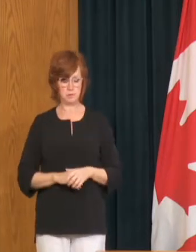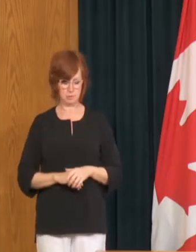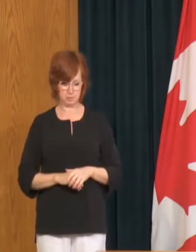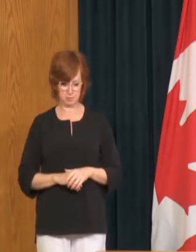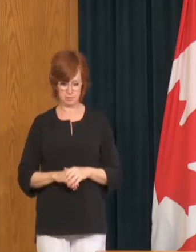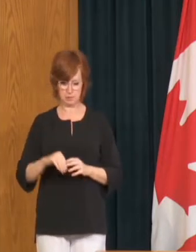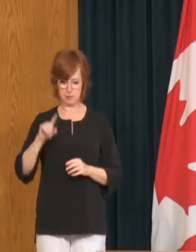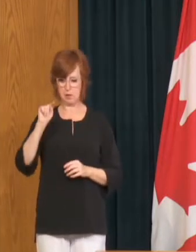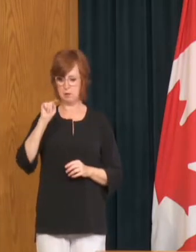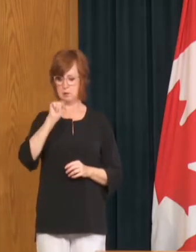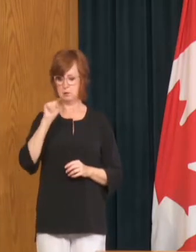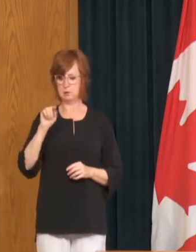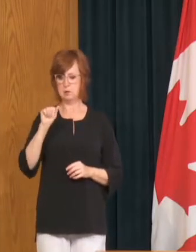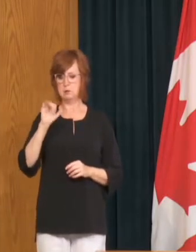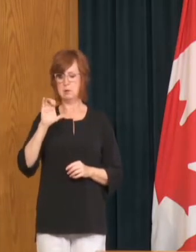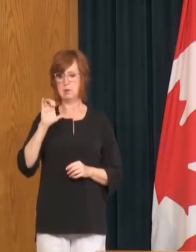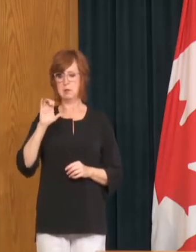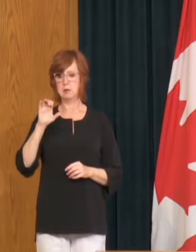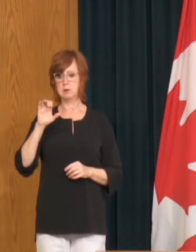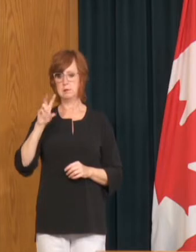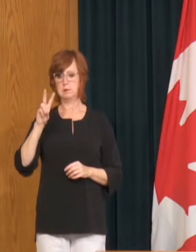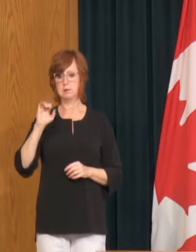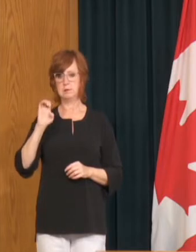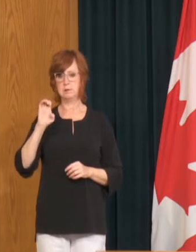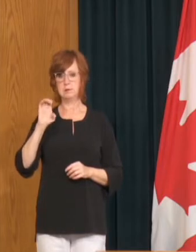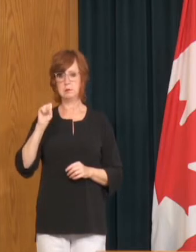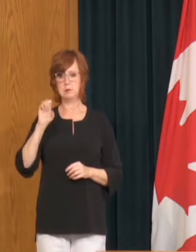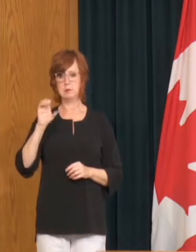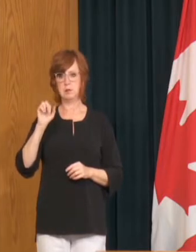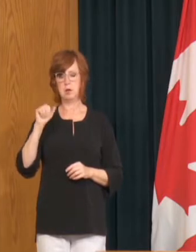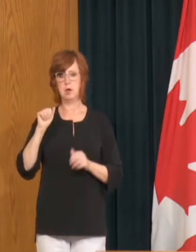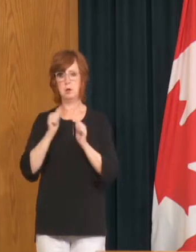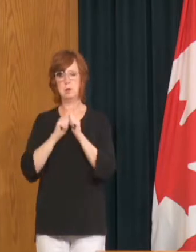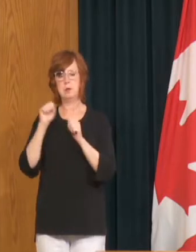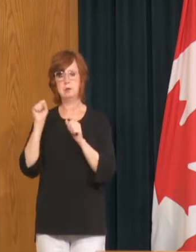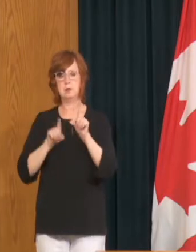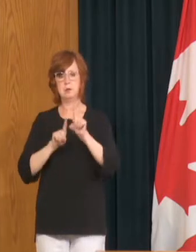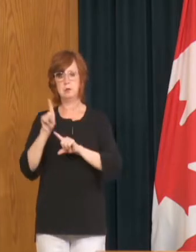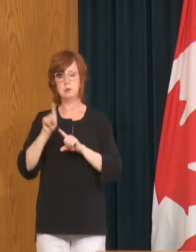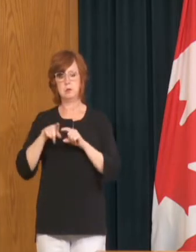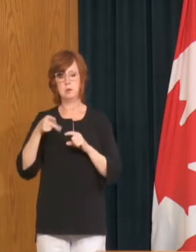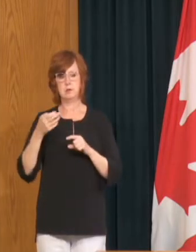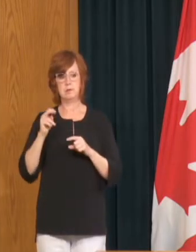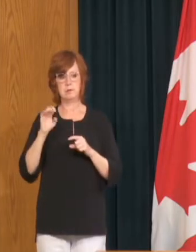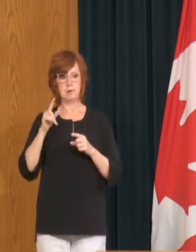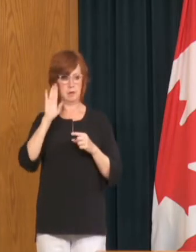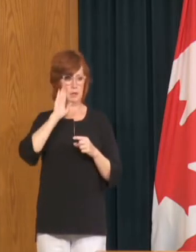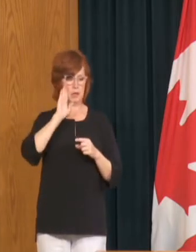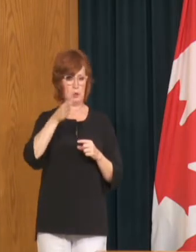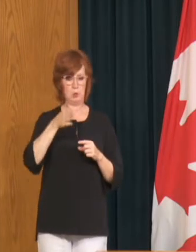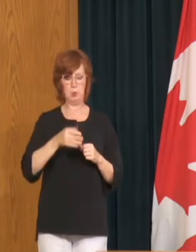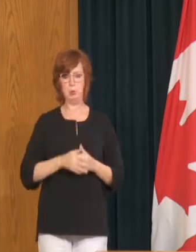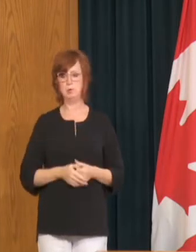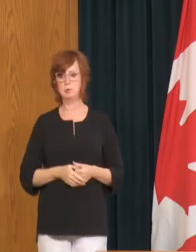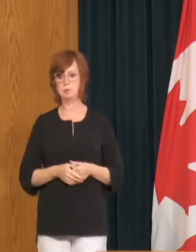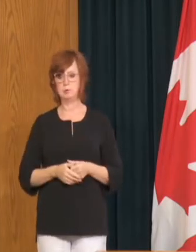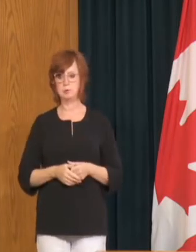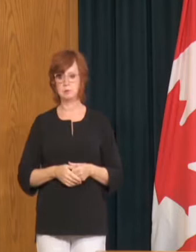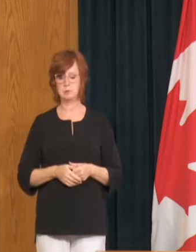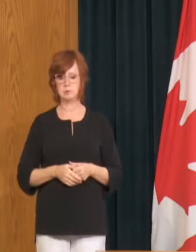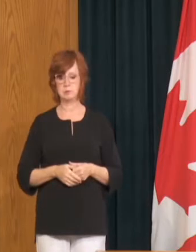We have Zach Becerra with the Star Phoenix. Hi there, Dr. Shahab and Premier Moe. Some